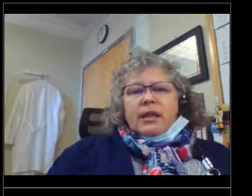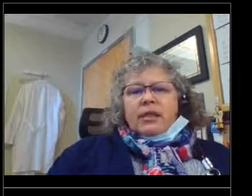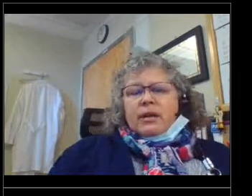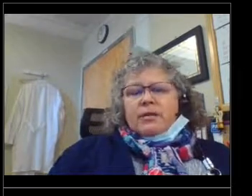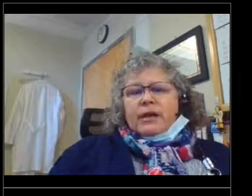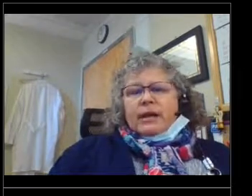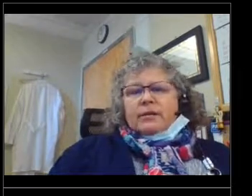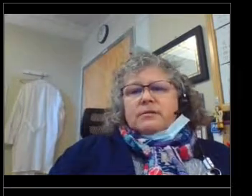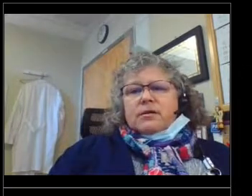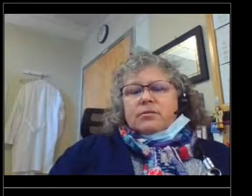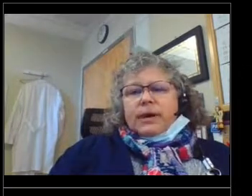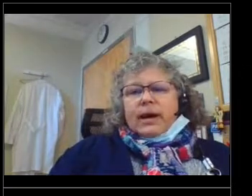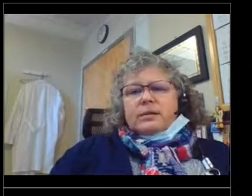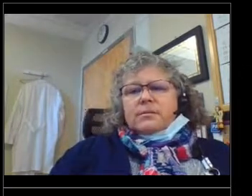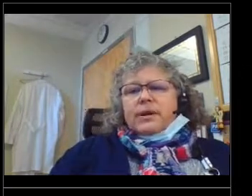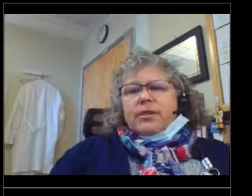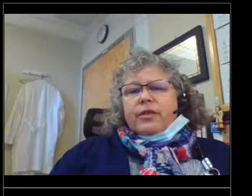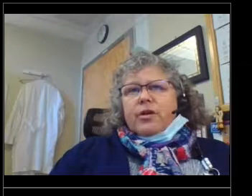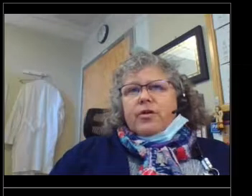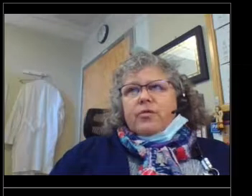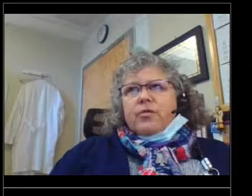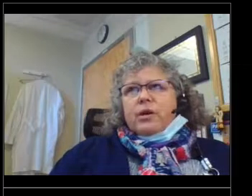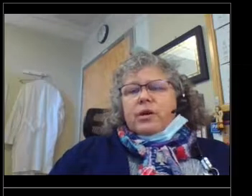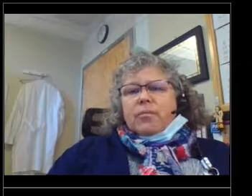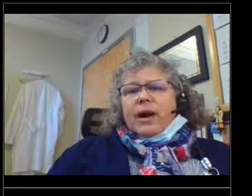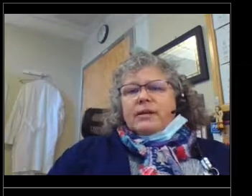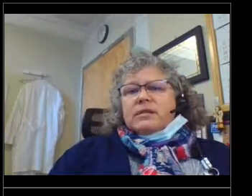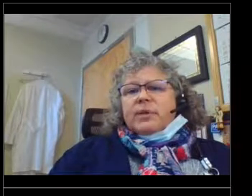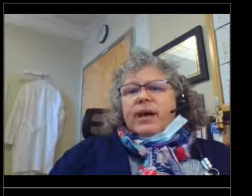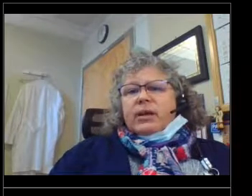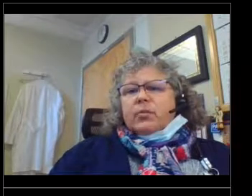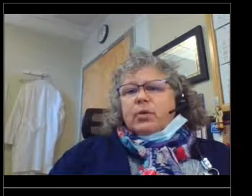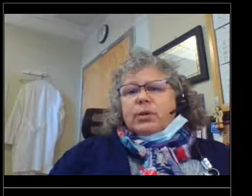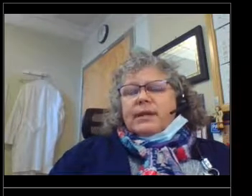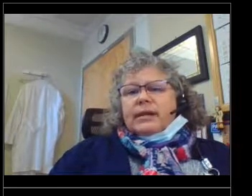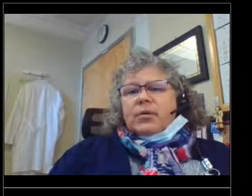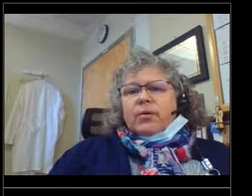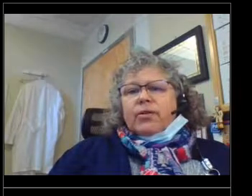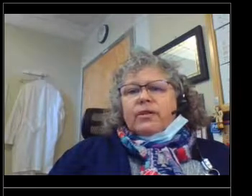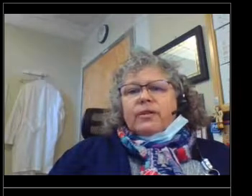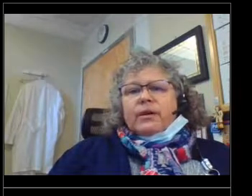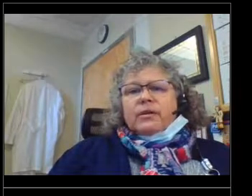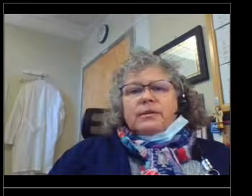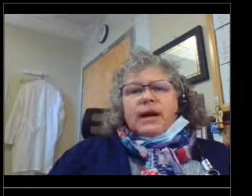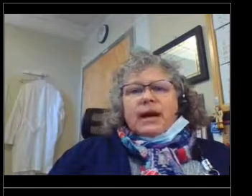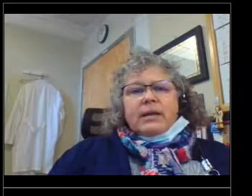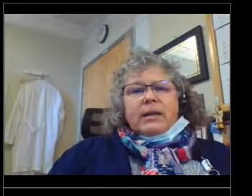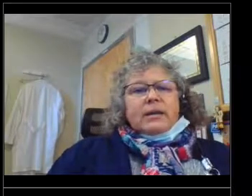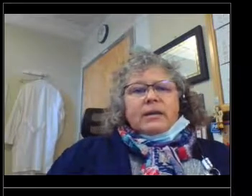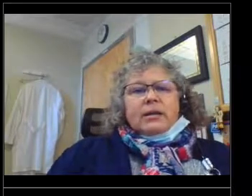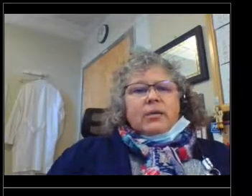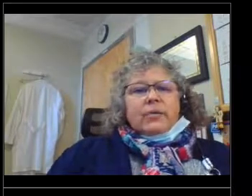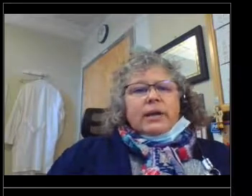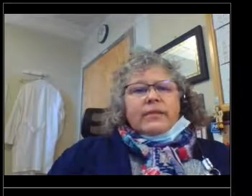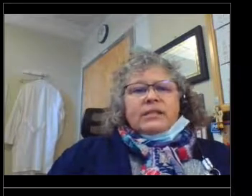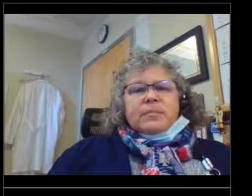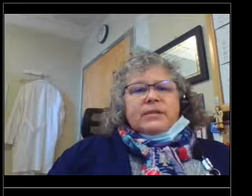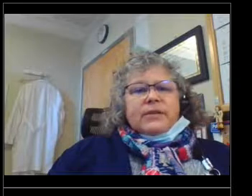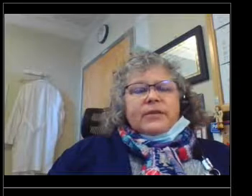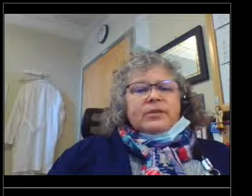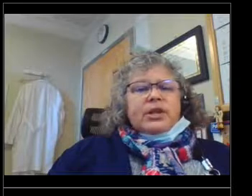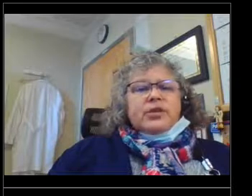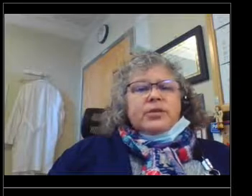Jimmy, I think that is correct with the new practice plan and rules. I don't think that there's that, you don't